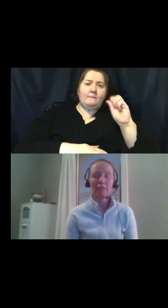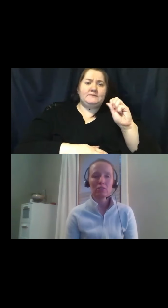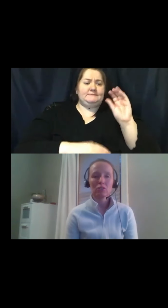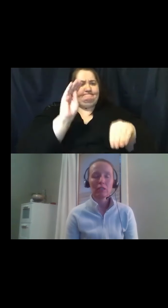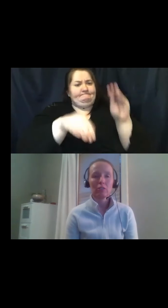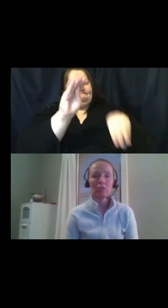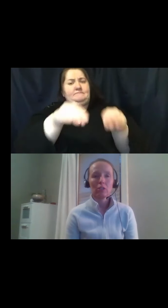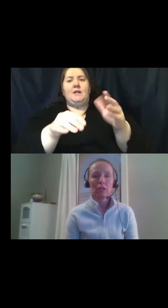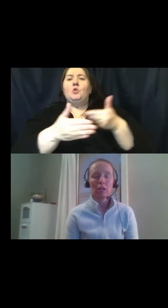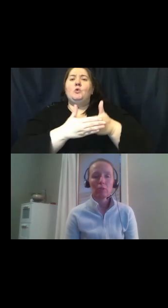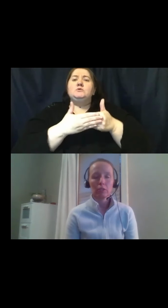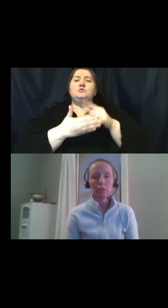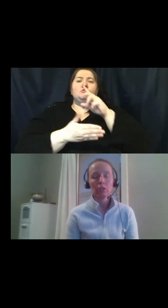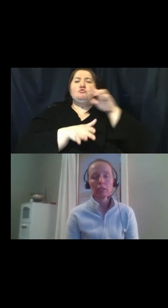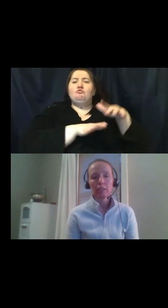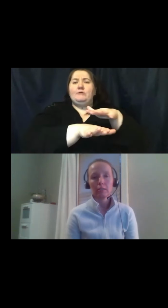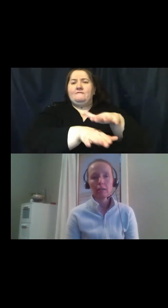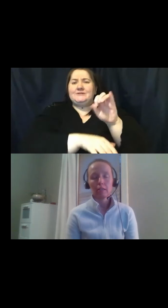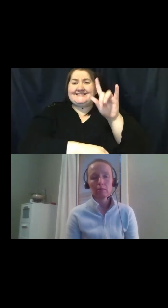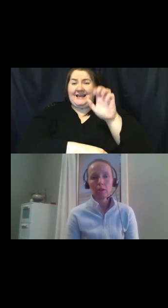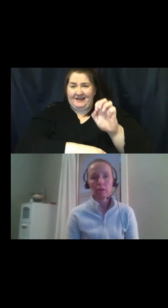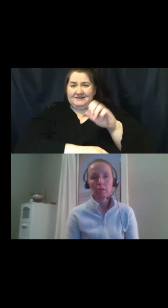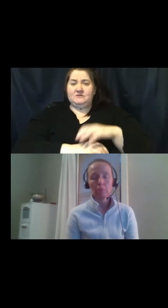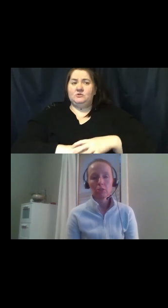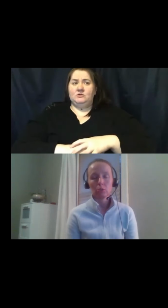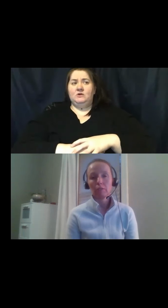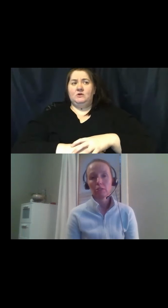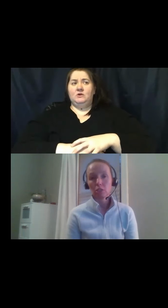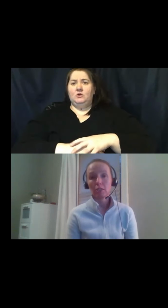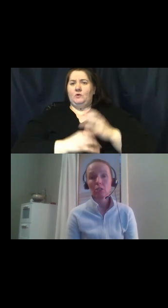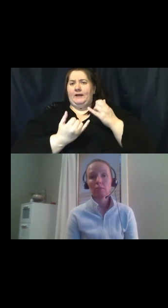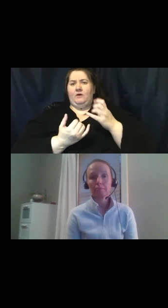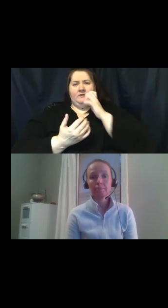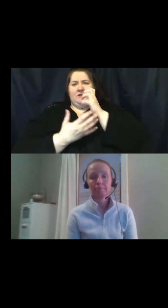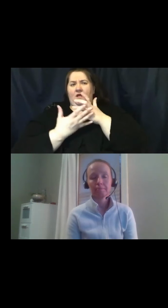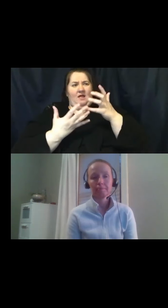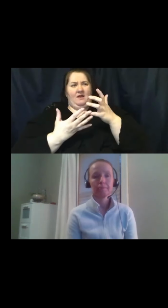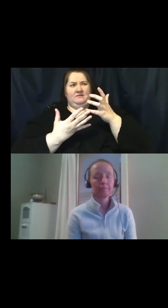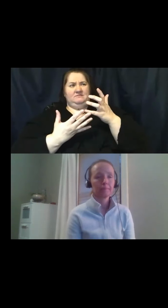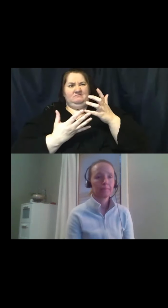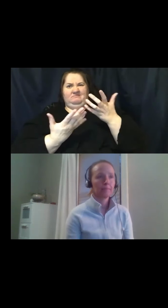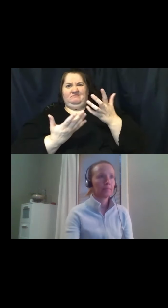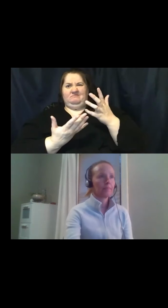riverside of the trail where there currently is not much woody vegetation.